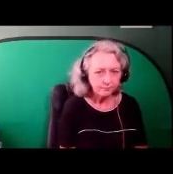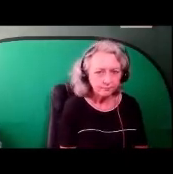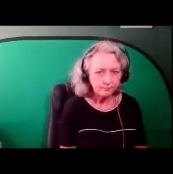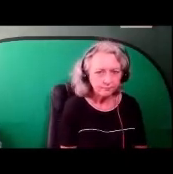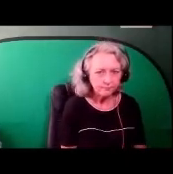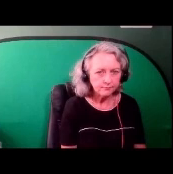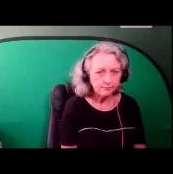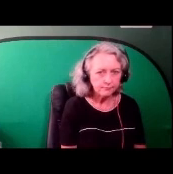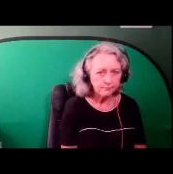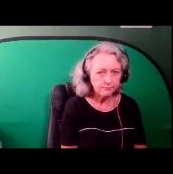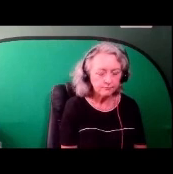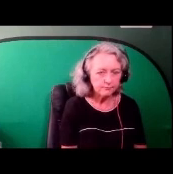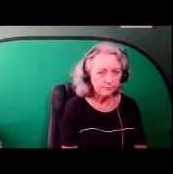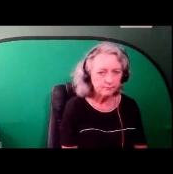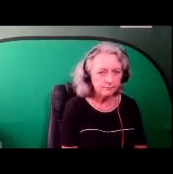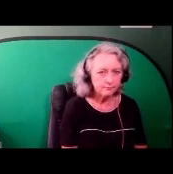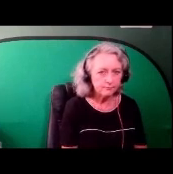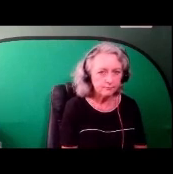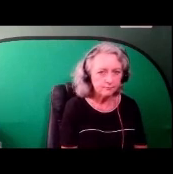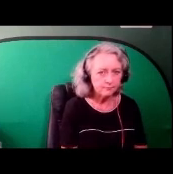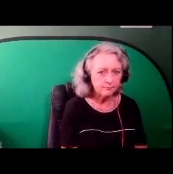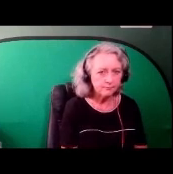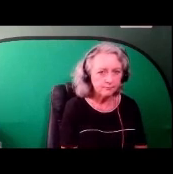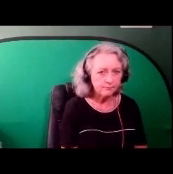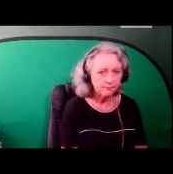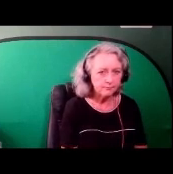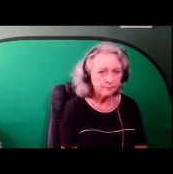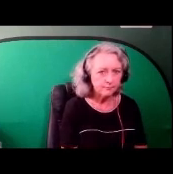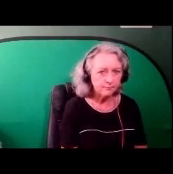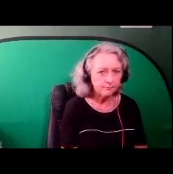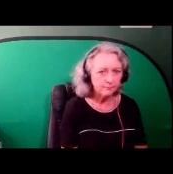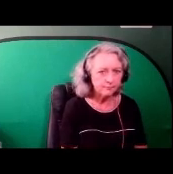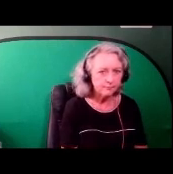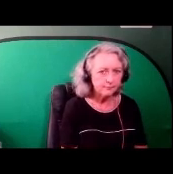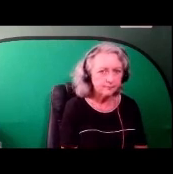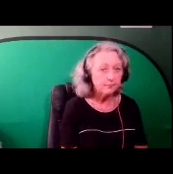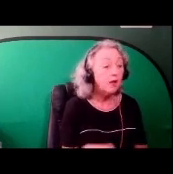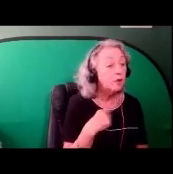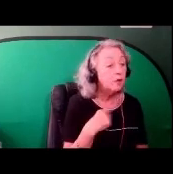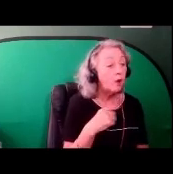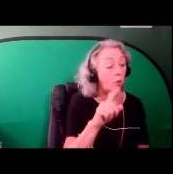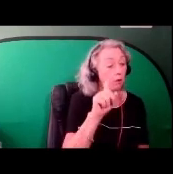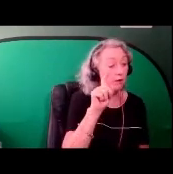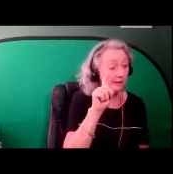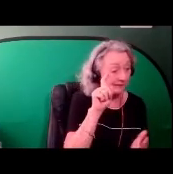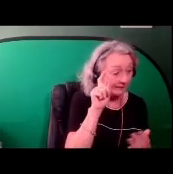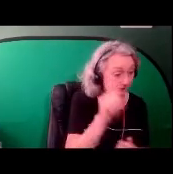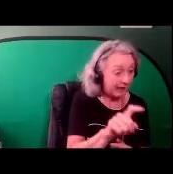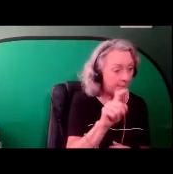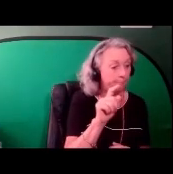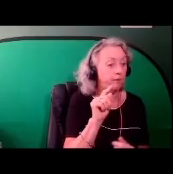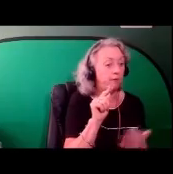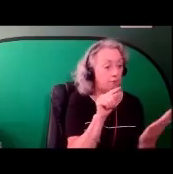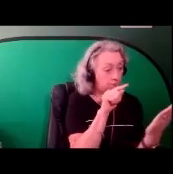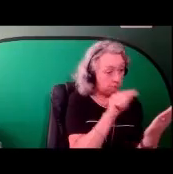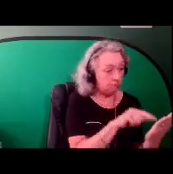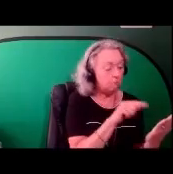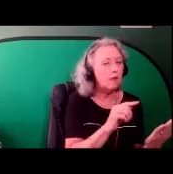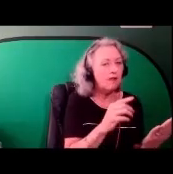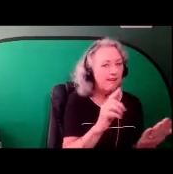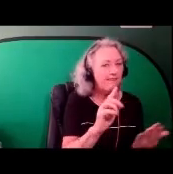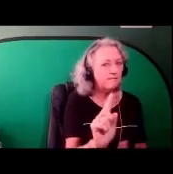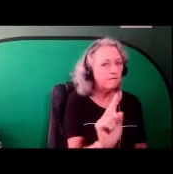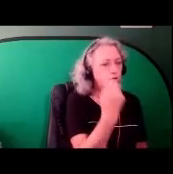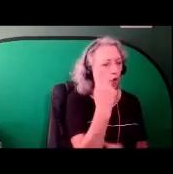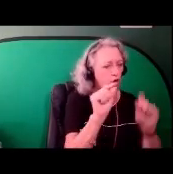There we go. And when we double tap on, well, we tap on VoiceOver, the first item